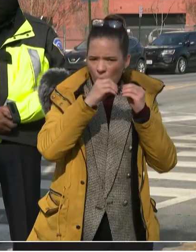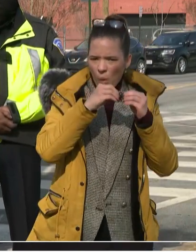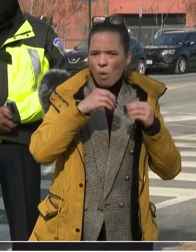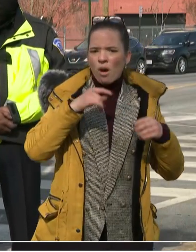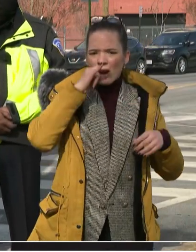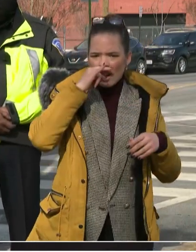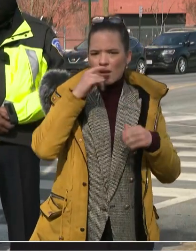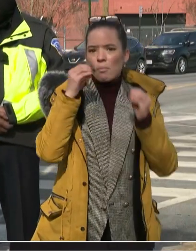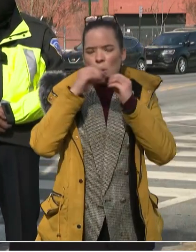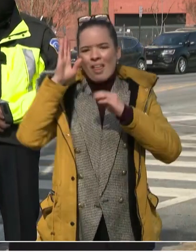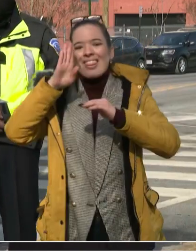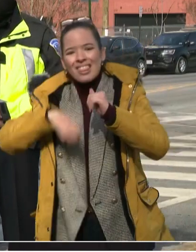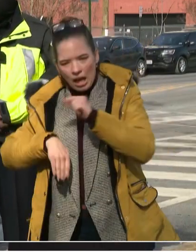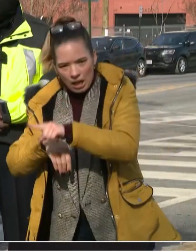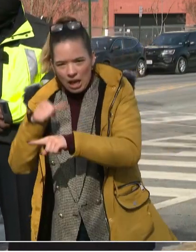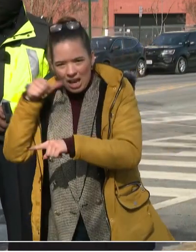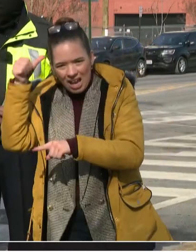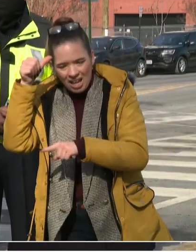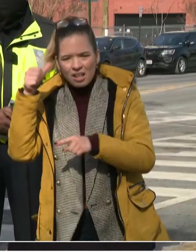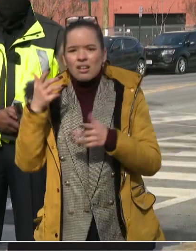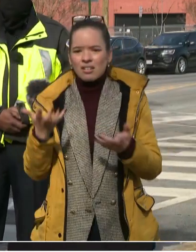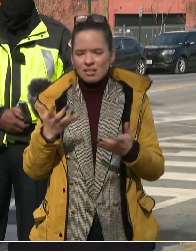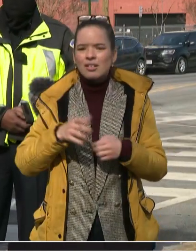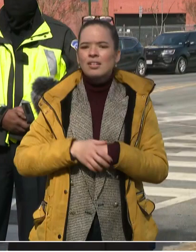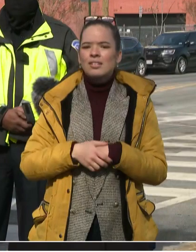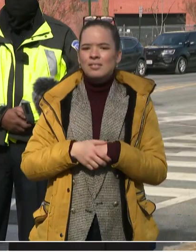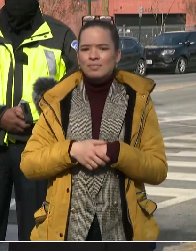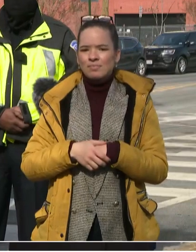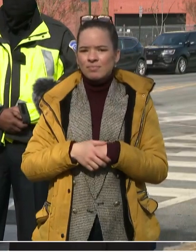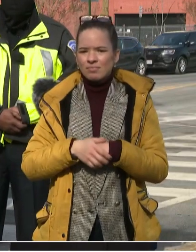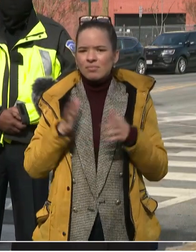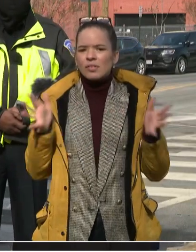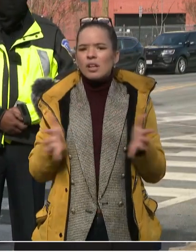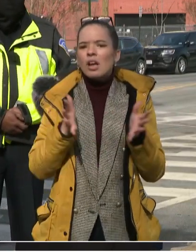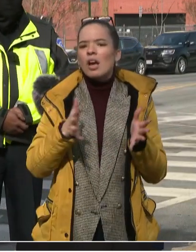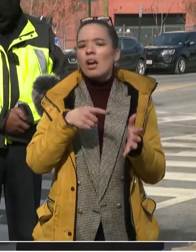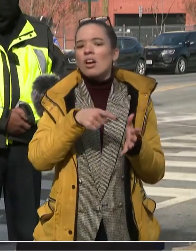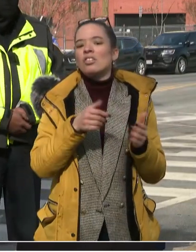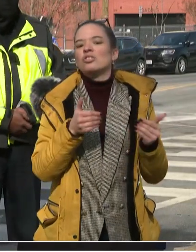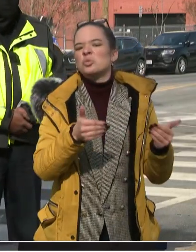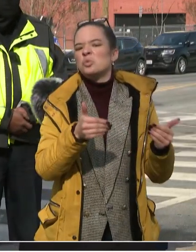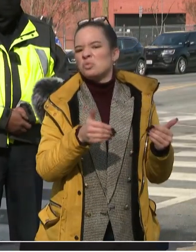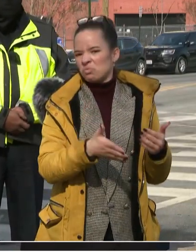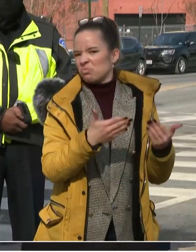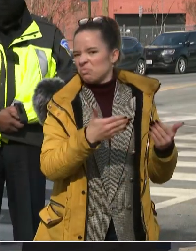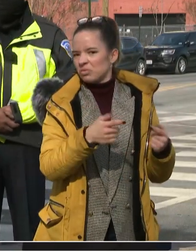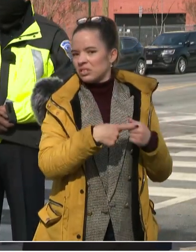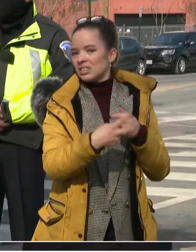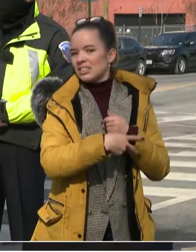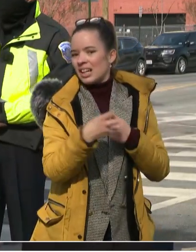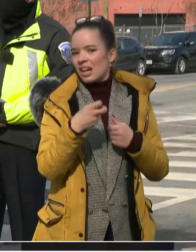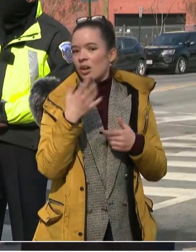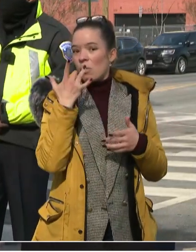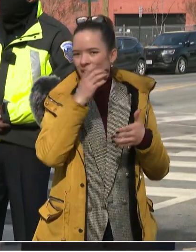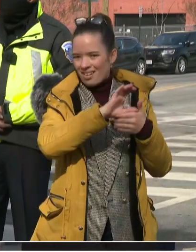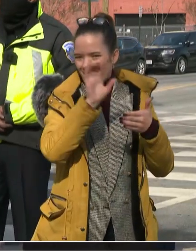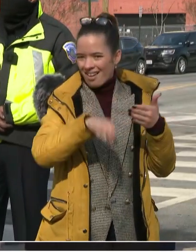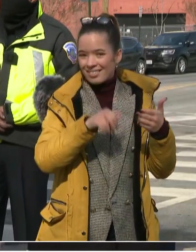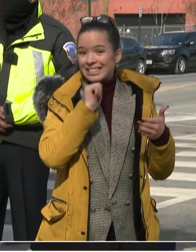people up to these crimes because the punishment is not as severe for juveniles as it is for adults? Chief?